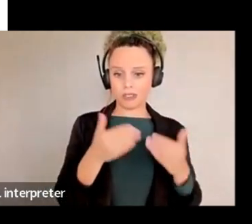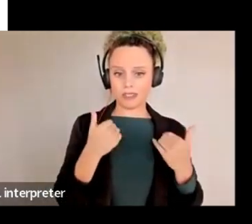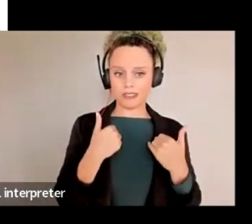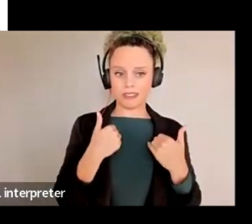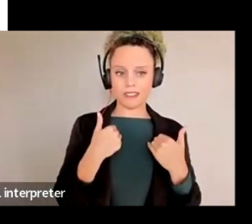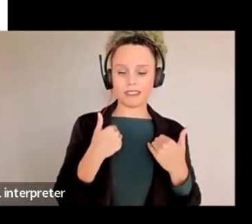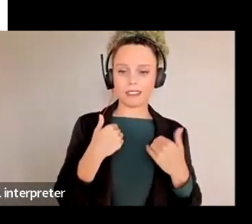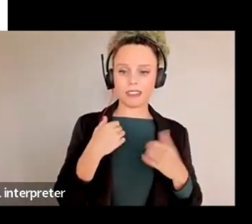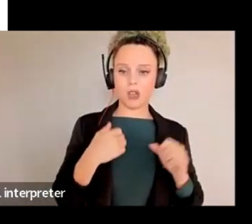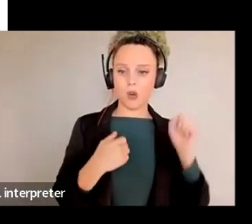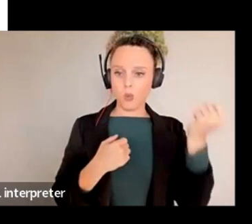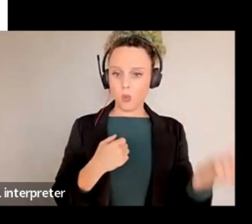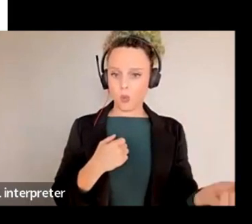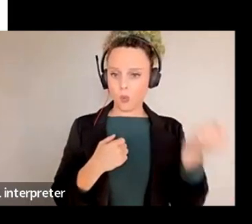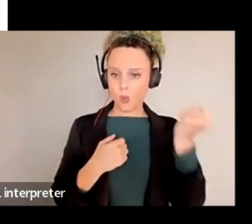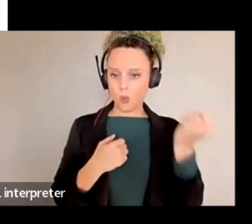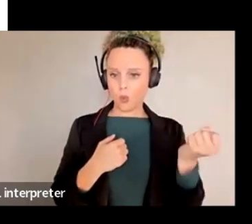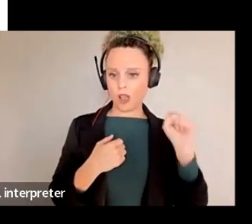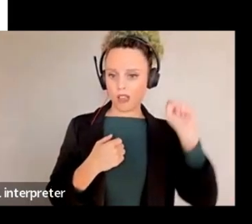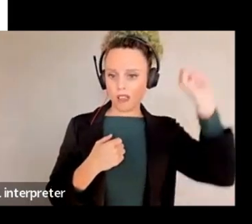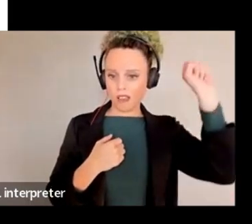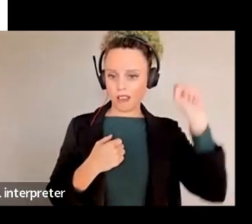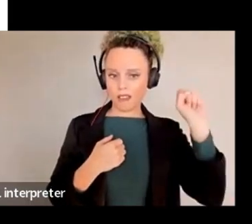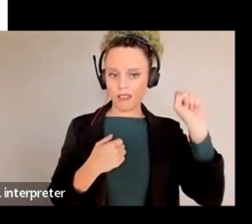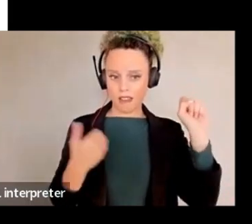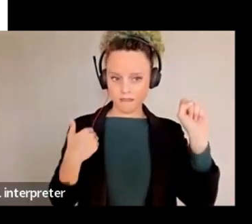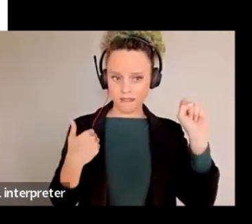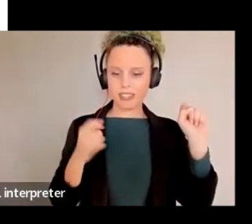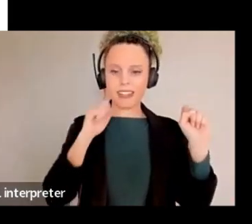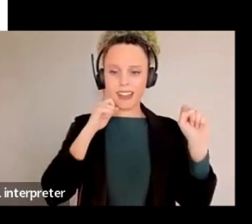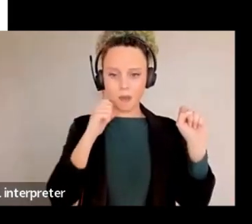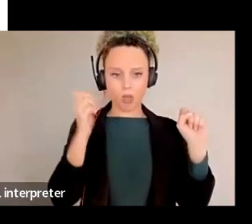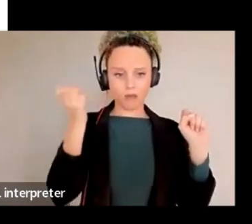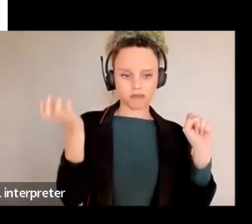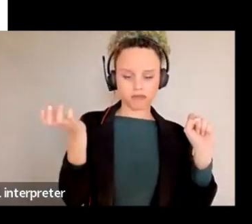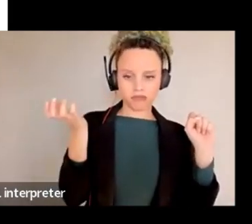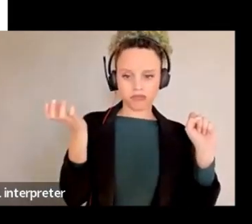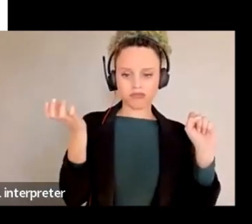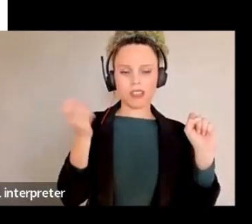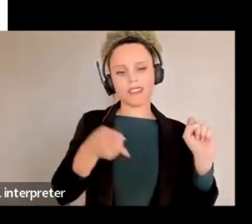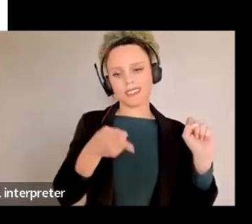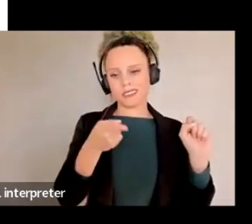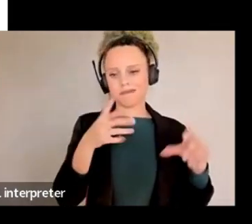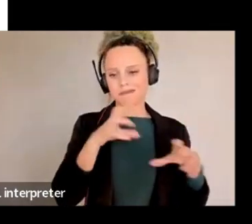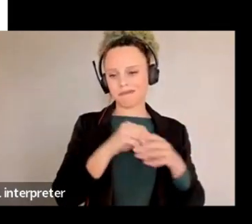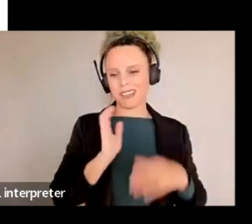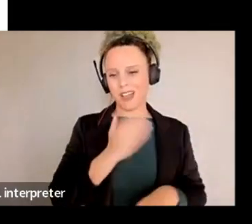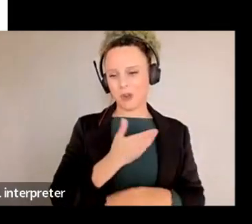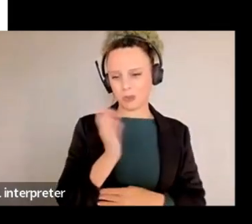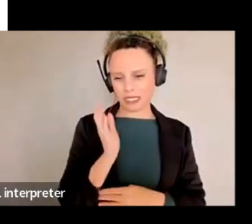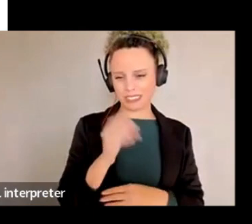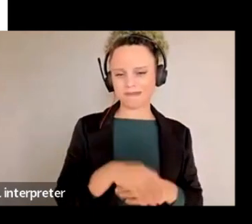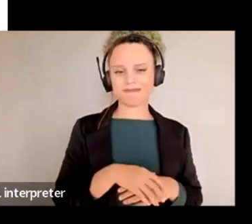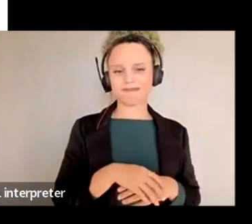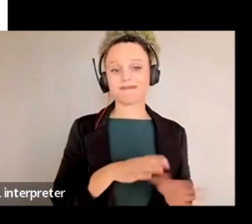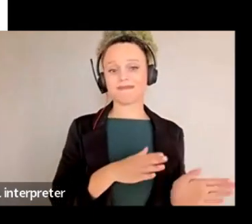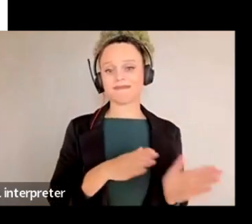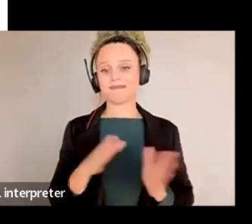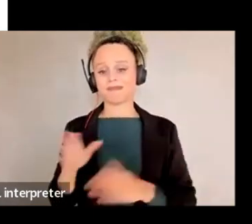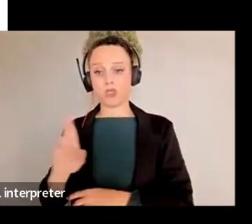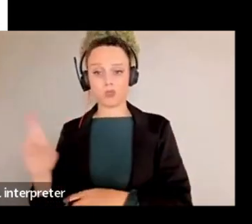person that has holding a weight and holding an apple. And this is the health kind of part of